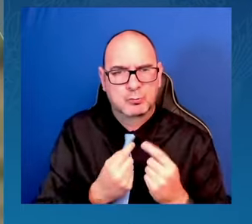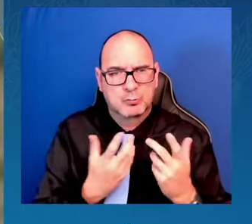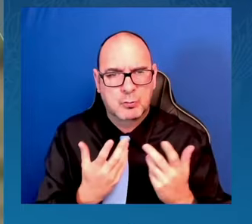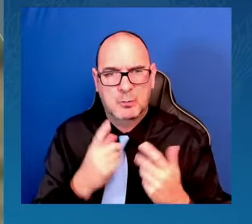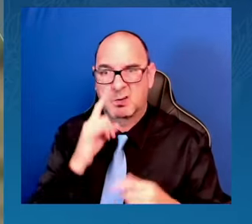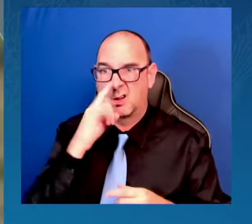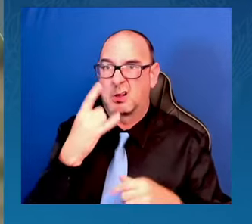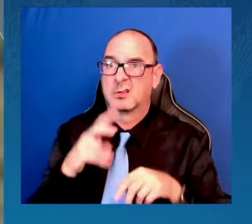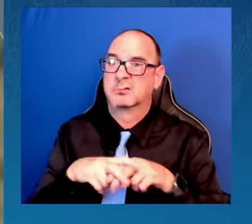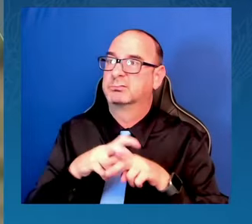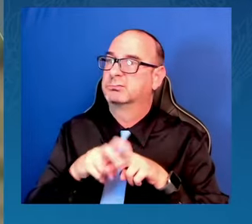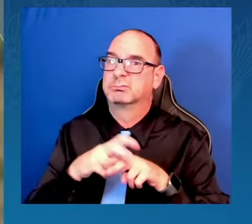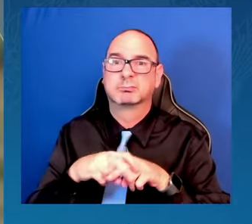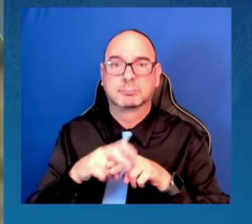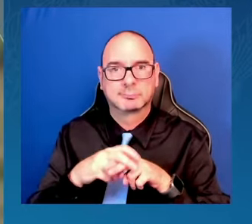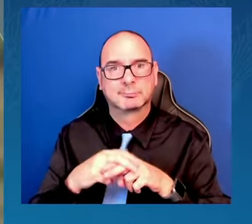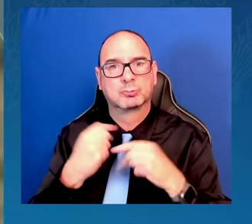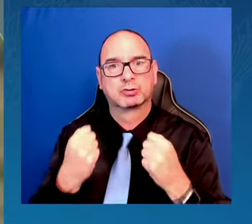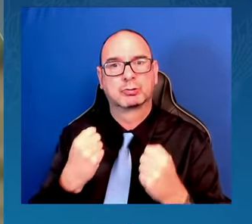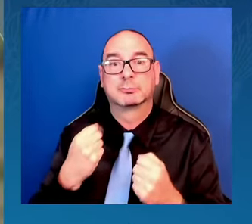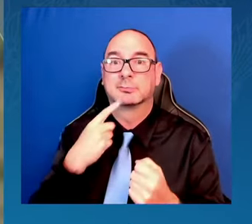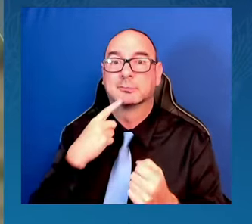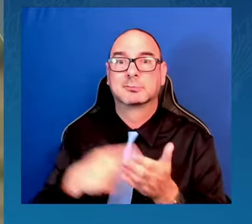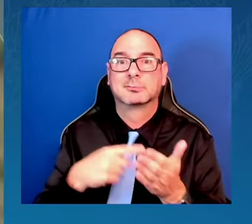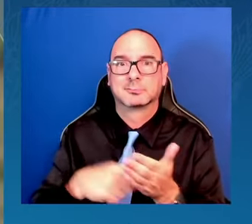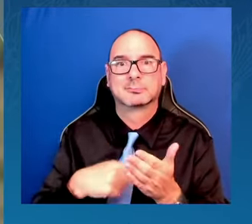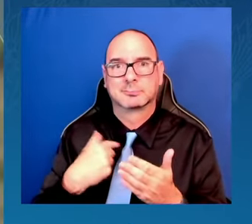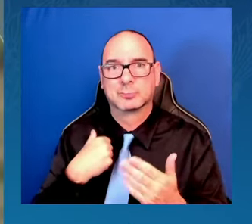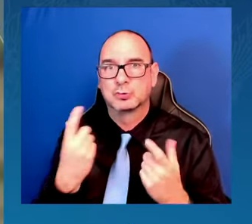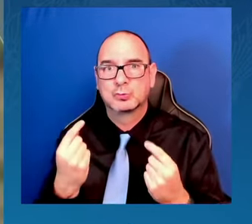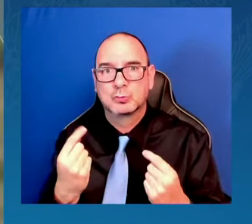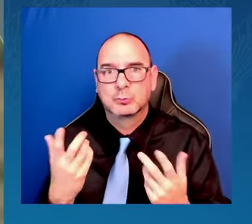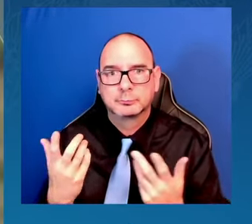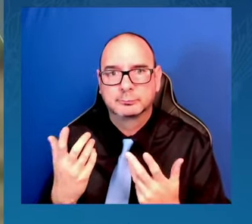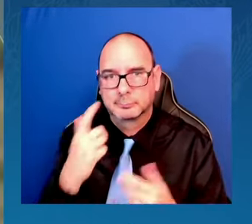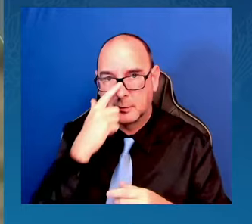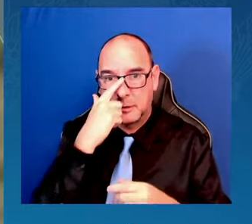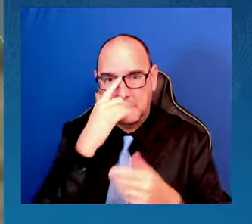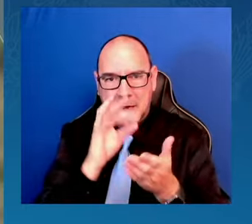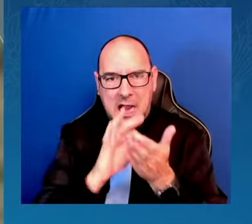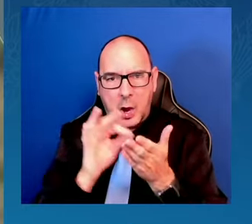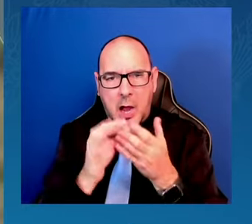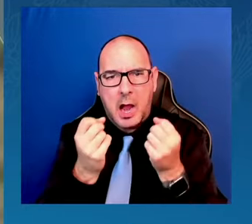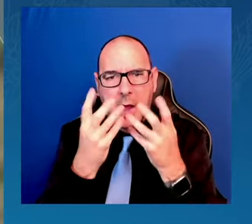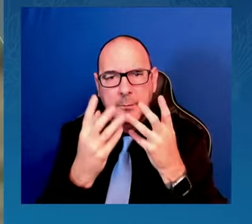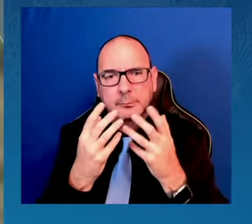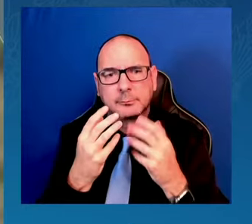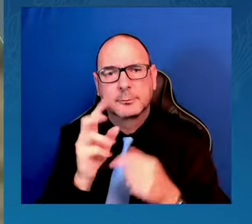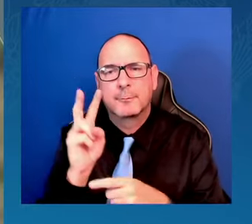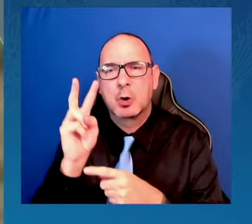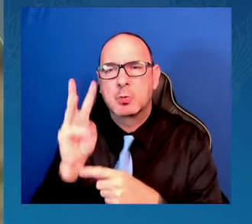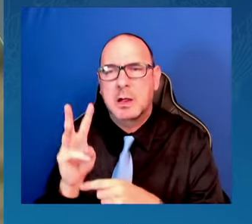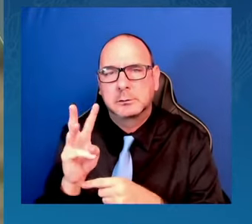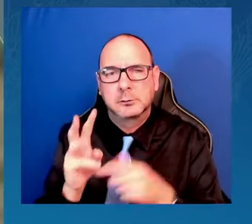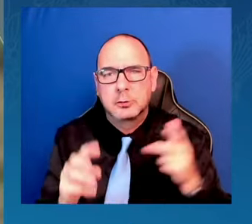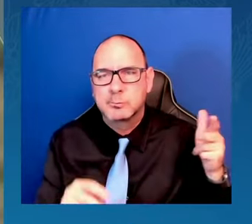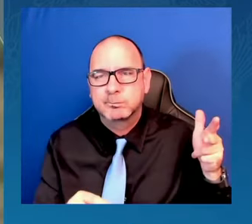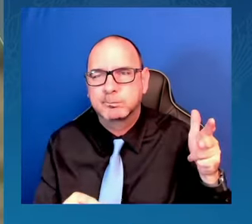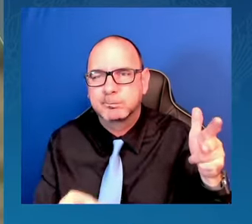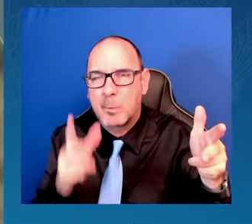saying sometimes we would occupy the time by counting how many VW bugs that we saw drive by. People are